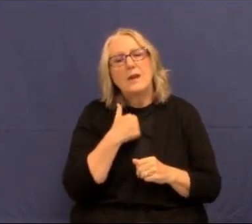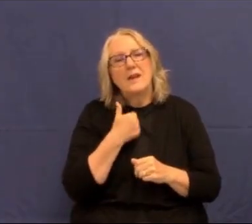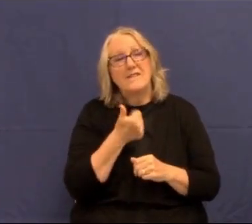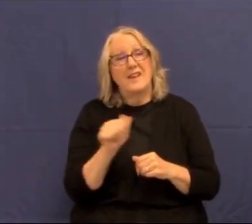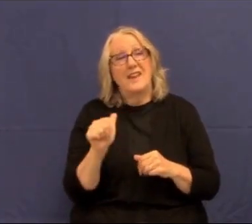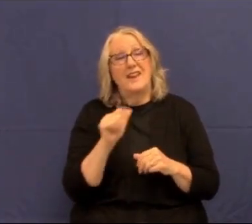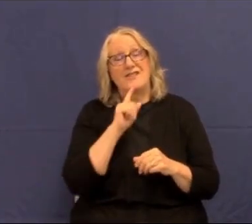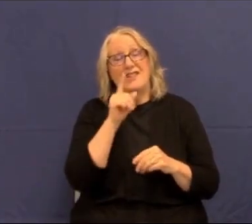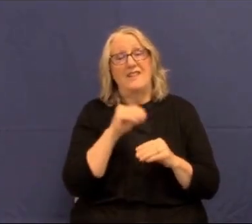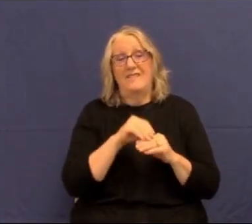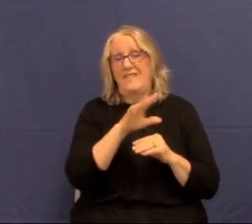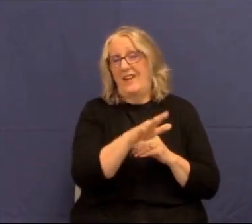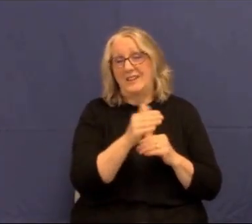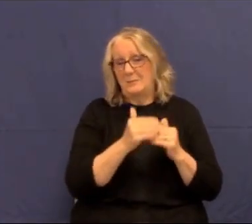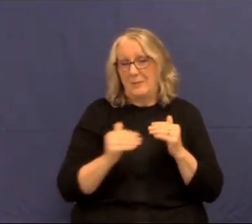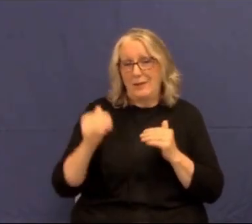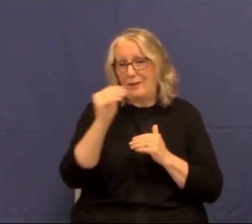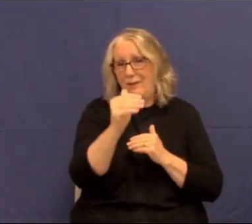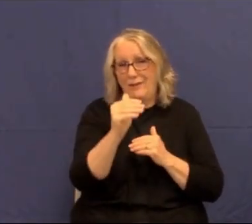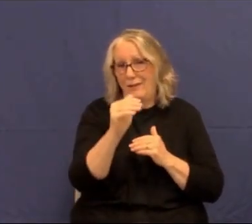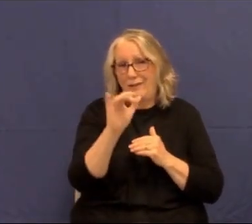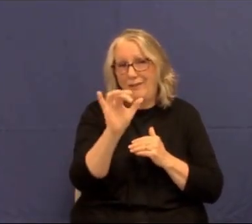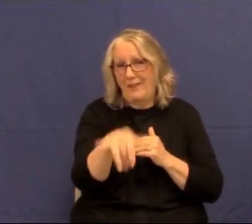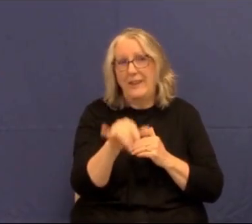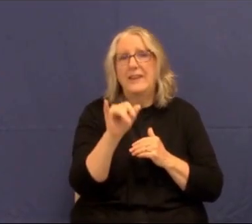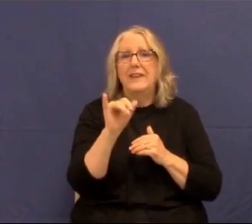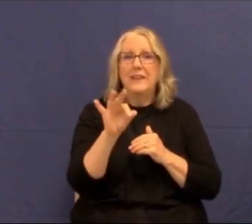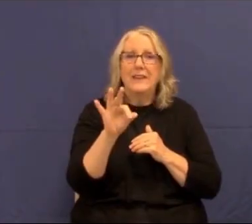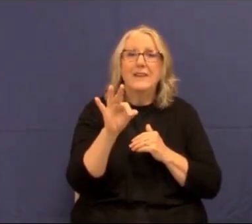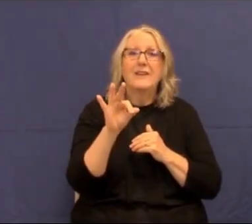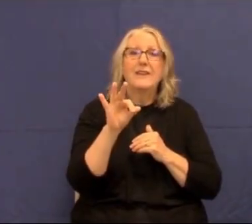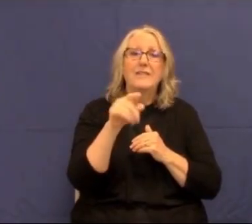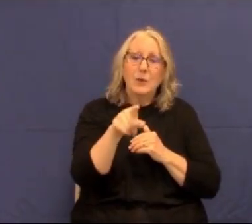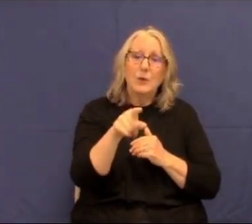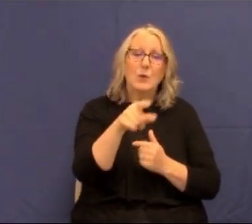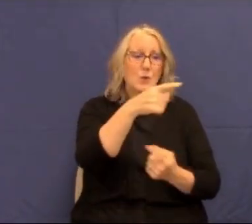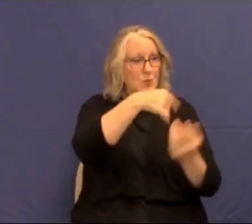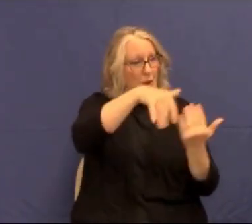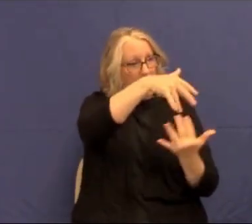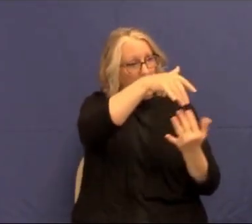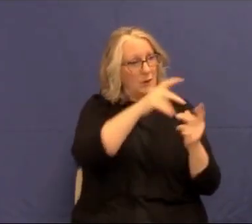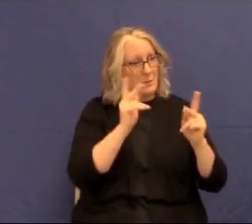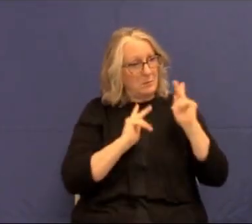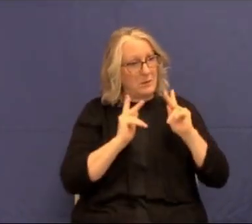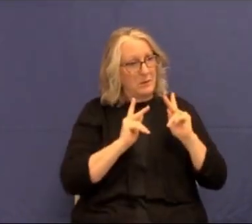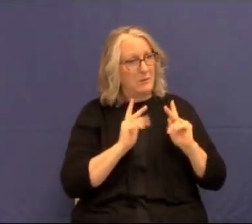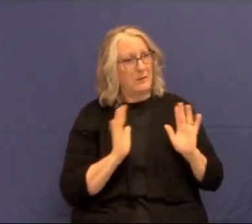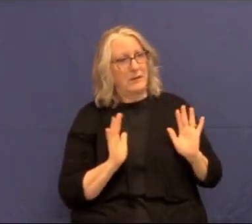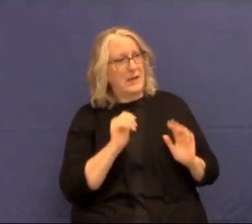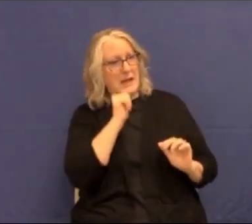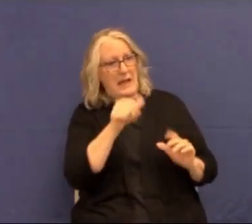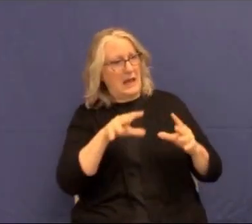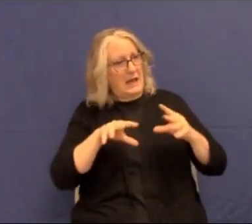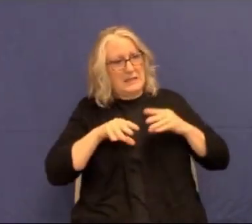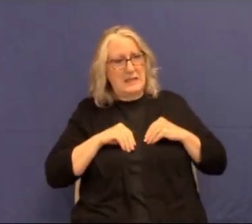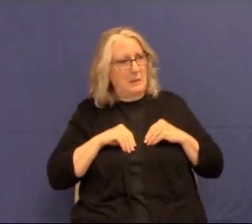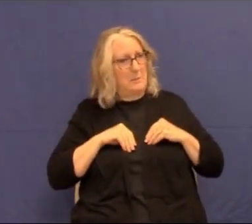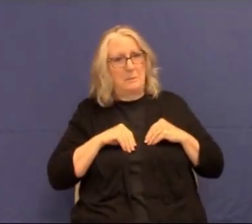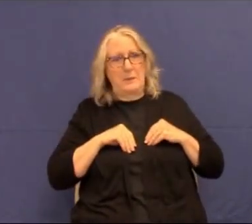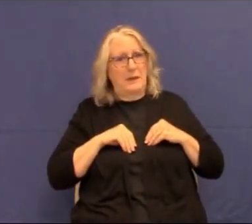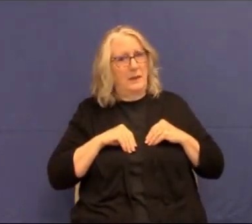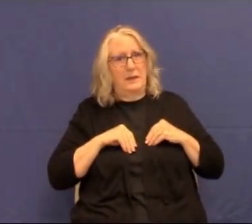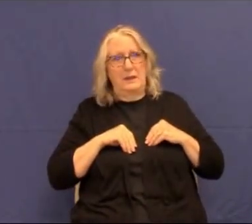and I don't really have any advice to go beyond, if you are around people who aren't or